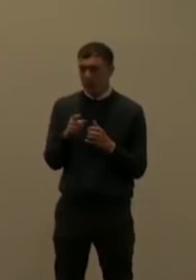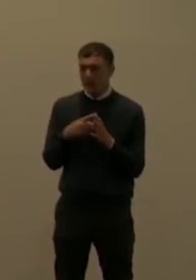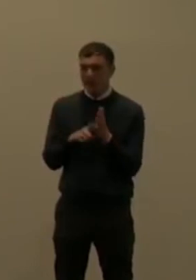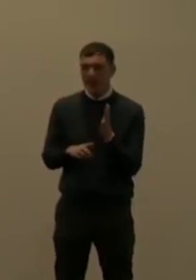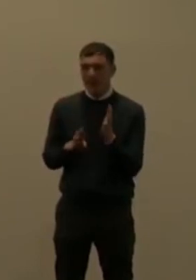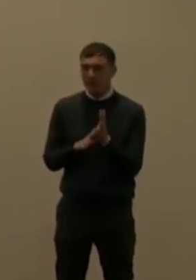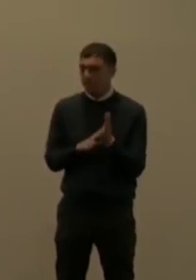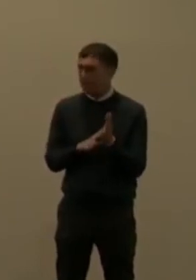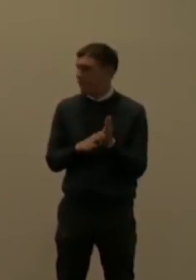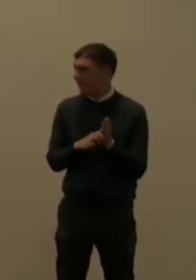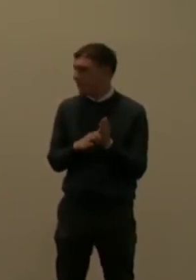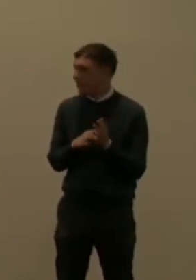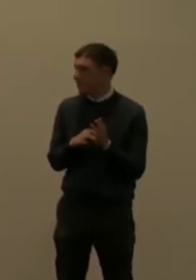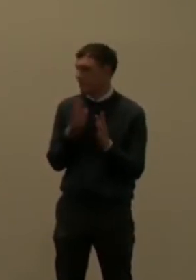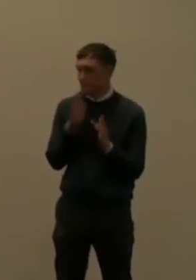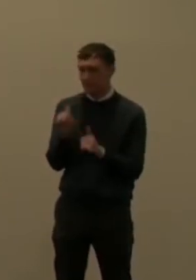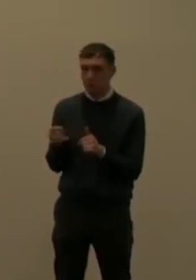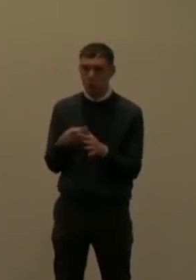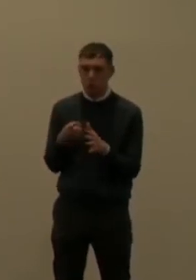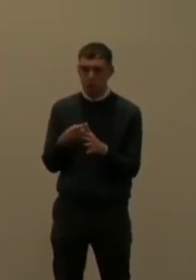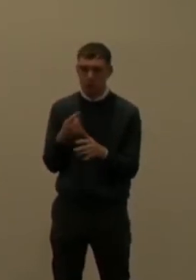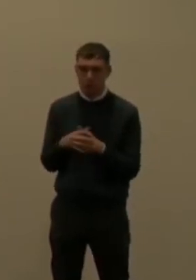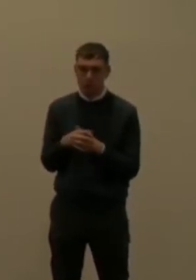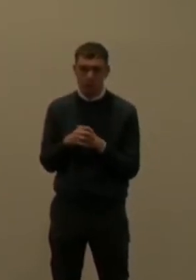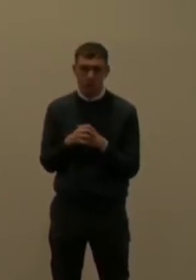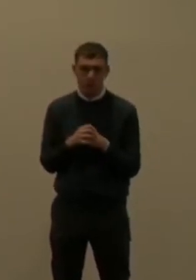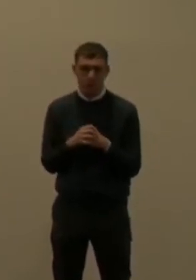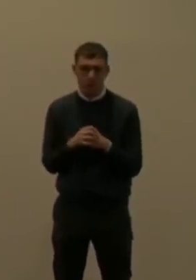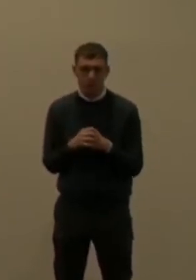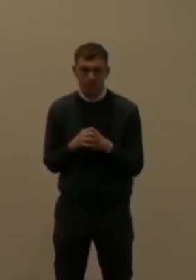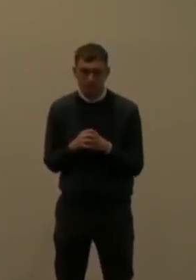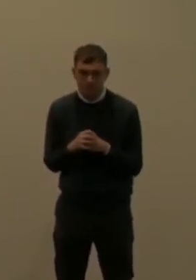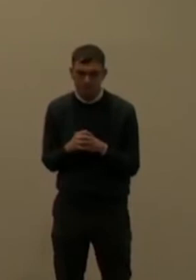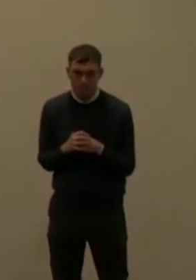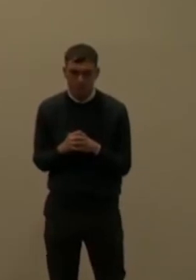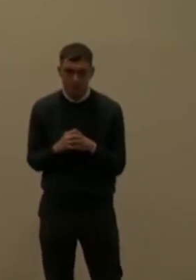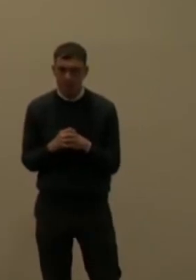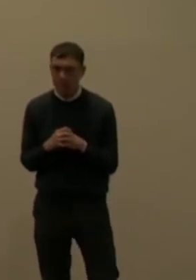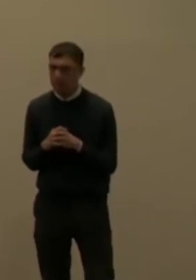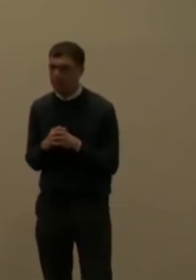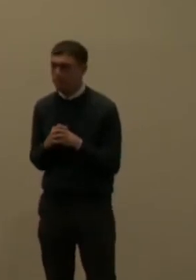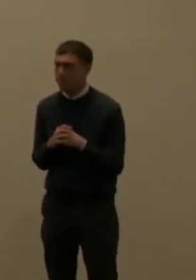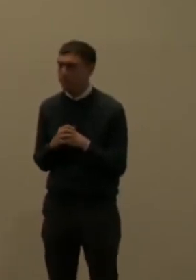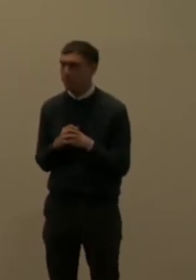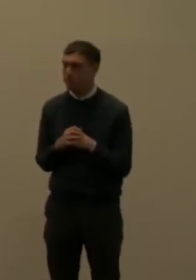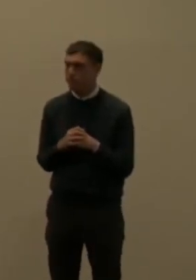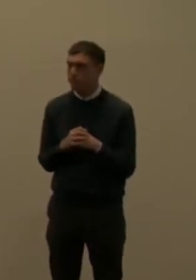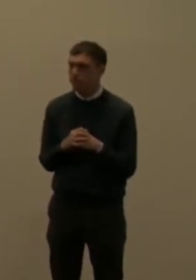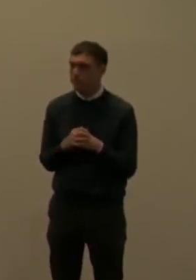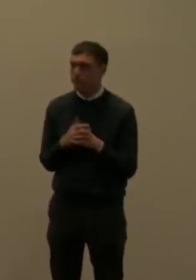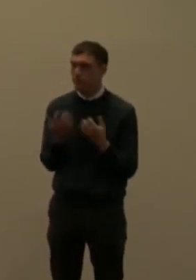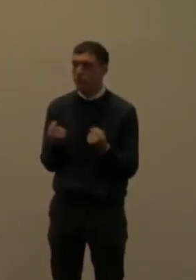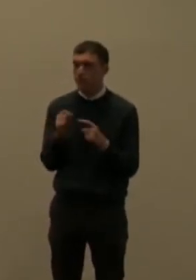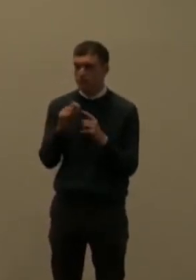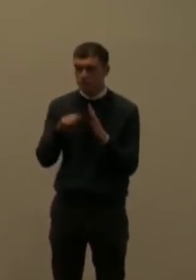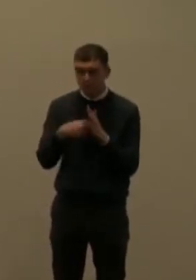ALM test automation. So basically, let me show it here. There is a project